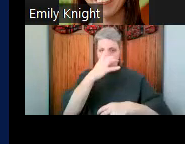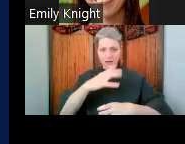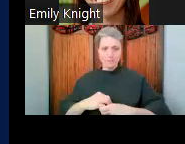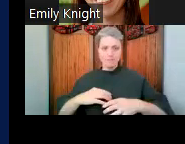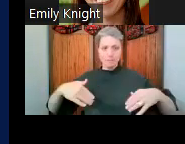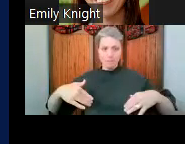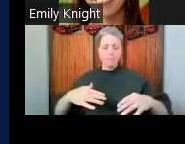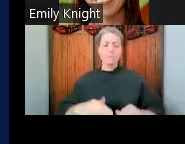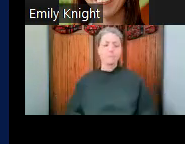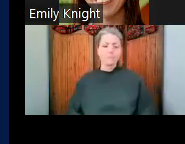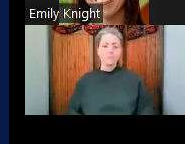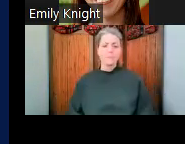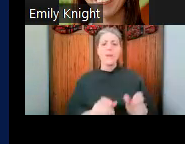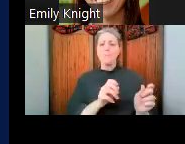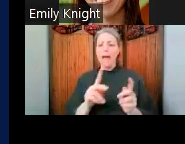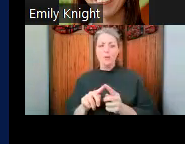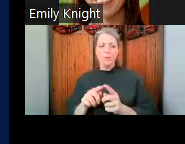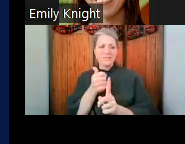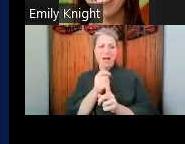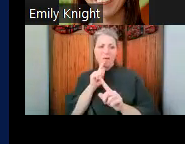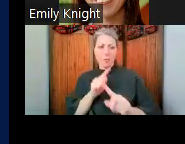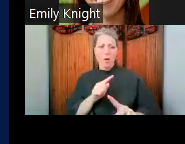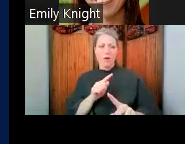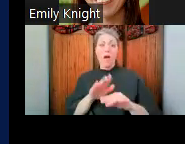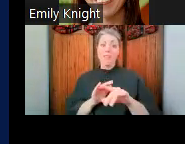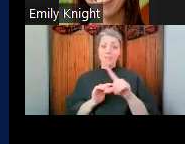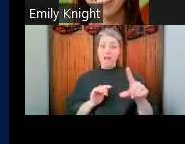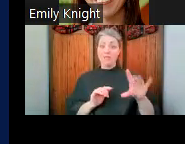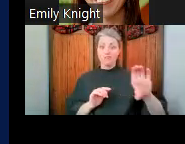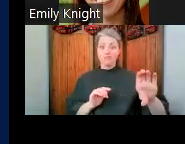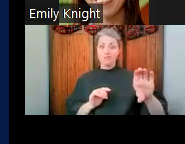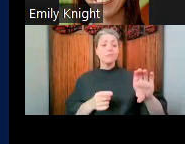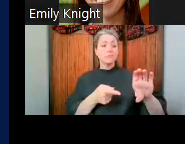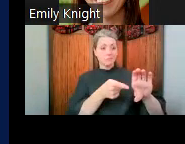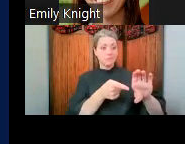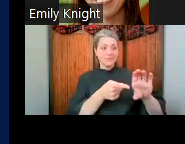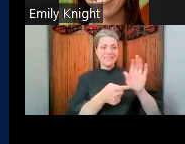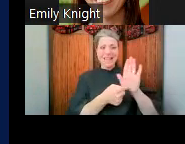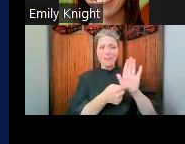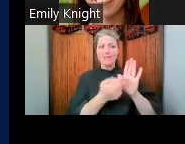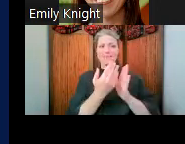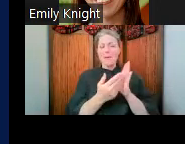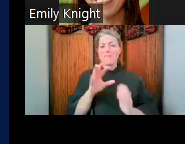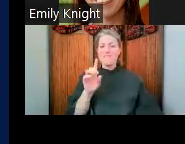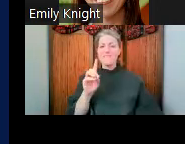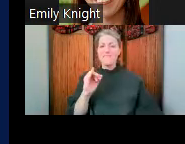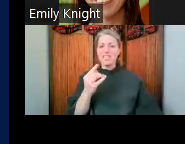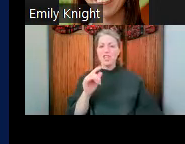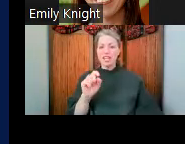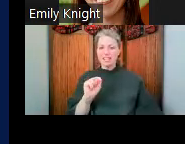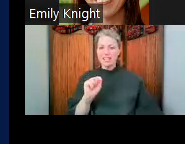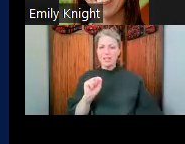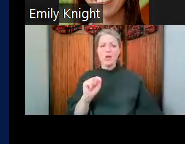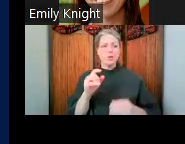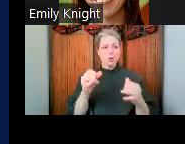Again, going back to the self-report on the left here, I have a sample of some kind of these fidget toys that people often use